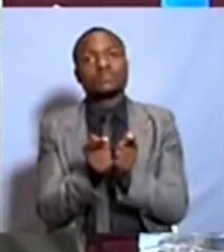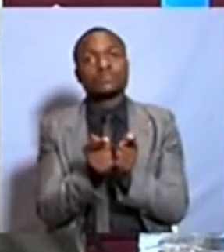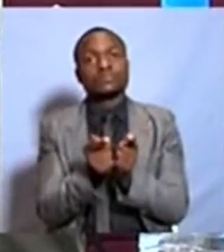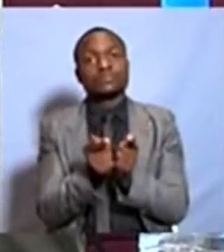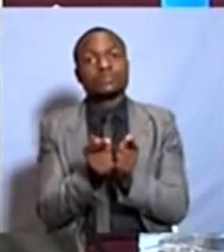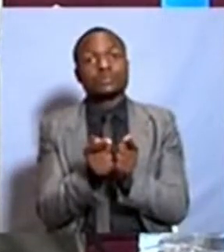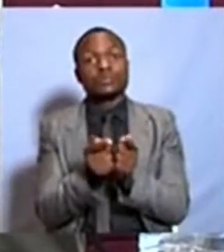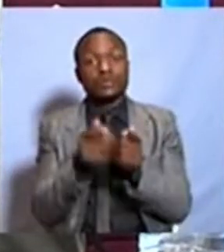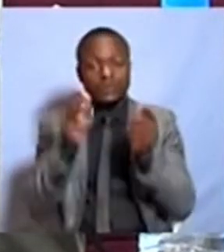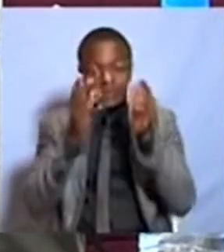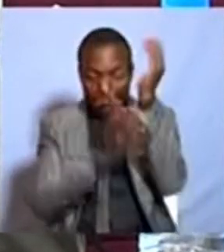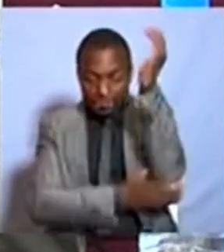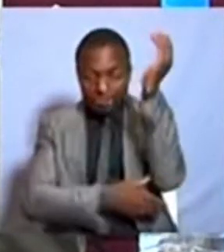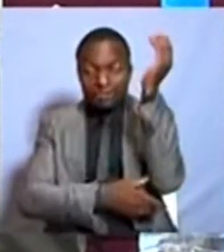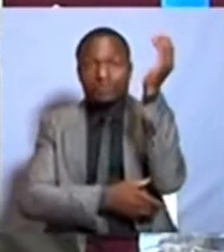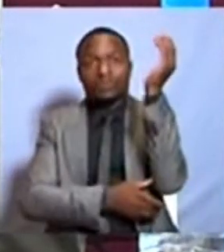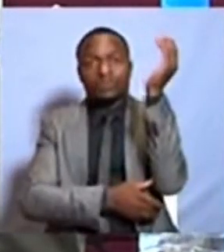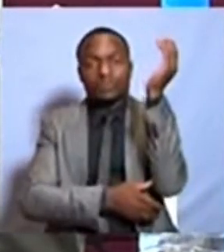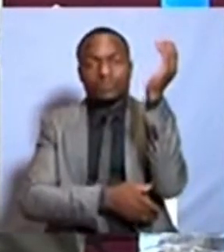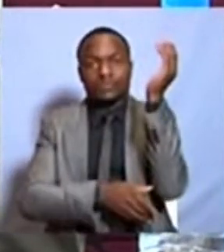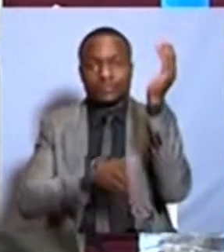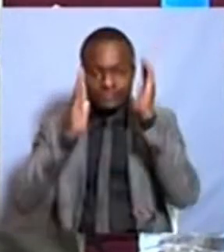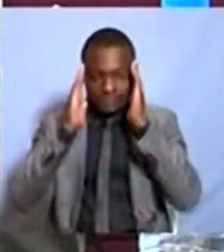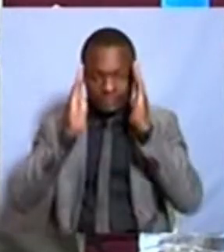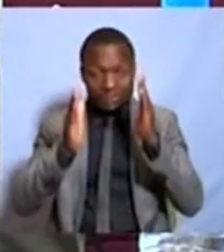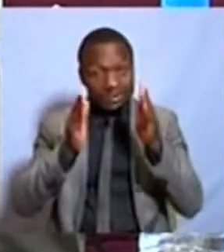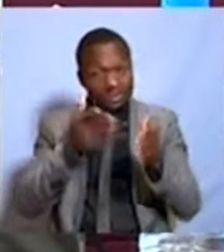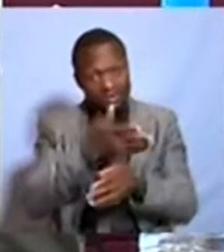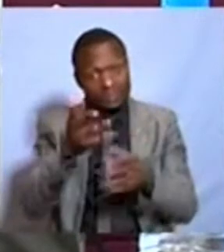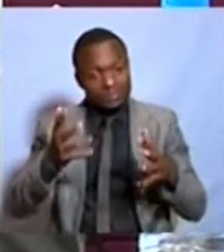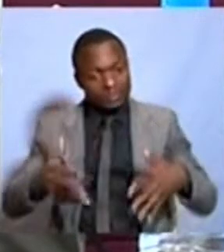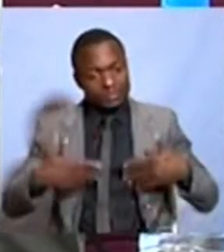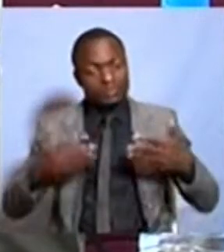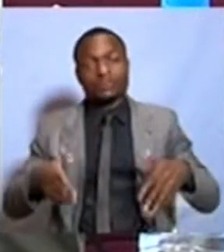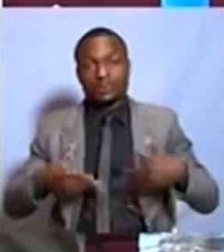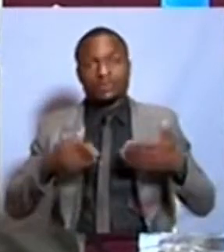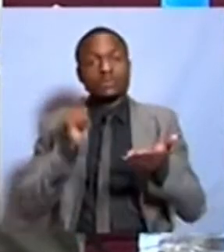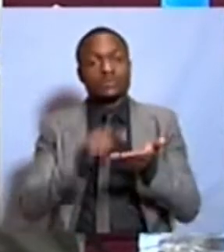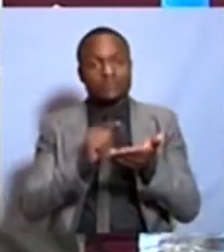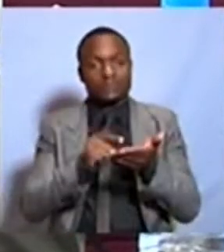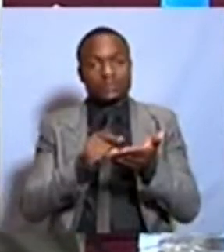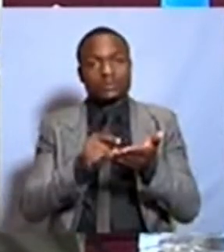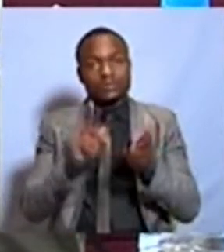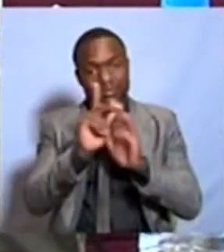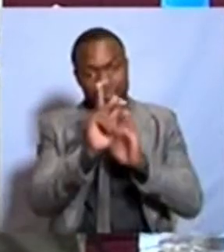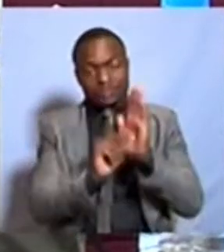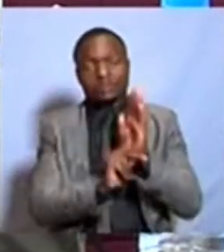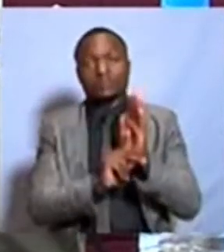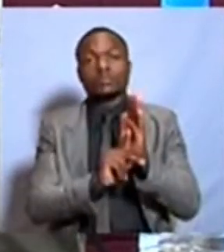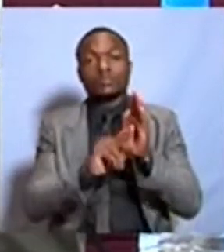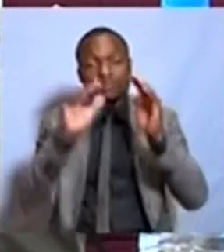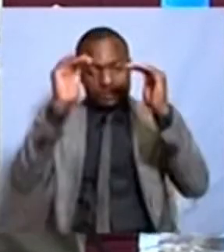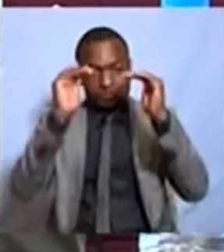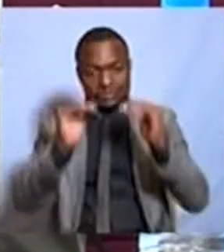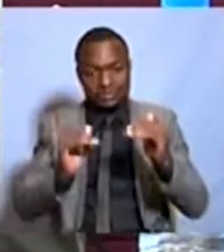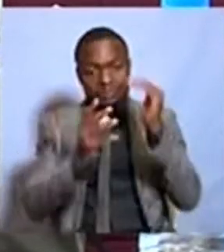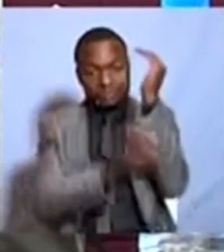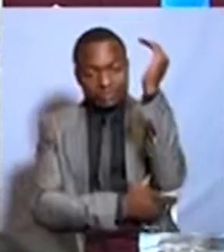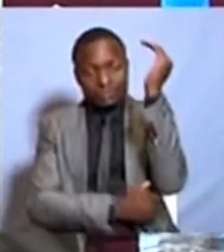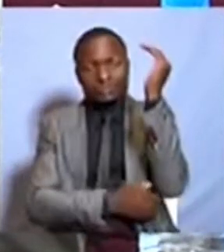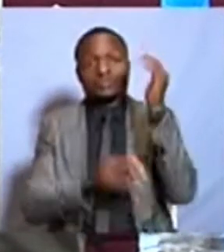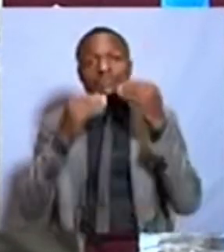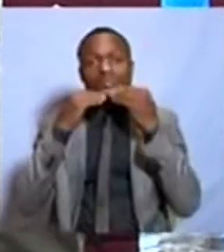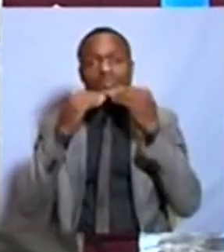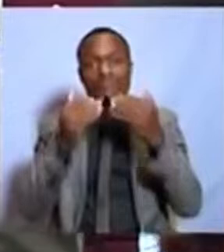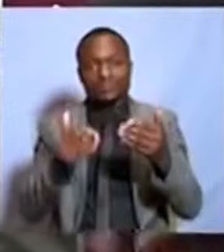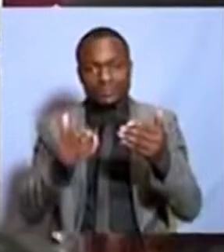that attributed in the budget to impact on poverty? Thank you. I'll come back with a